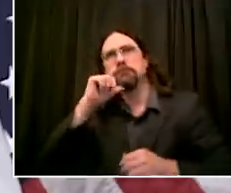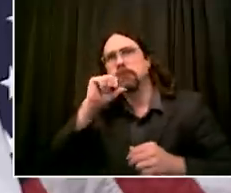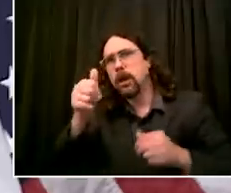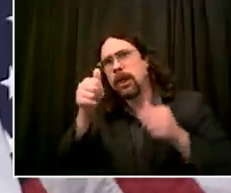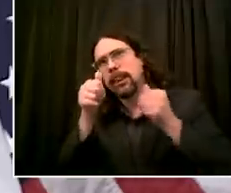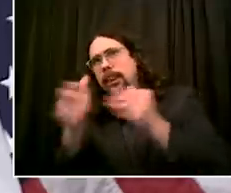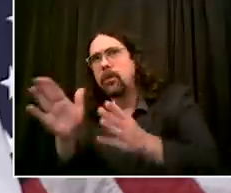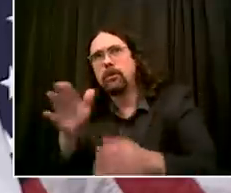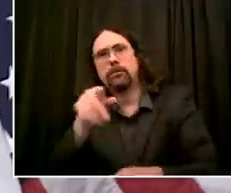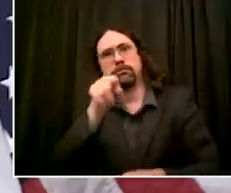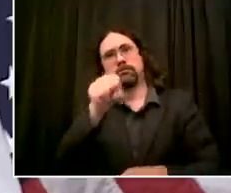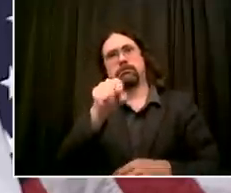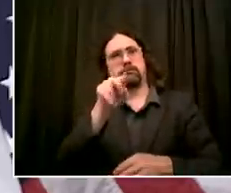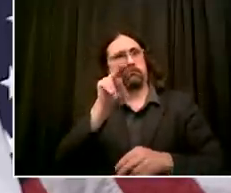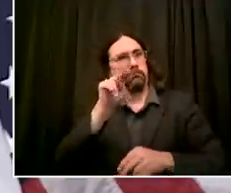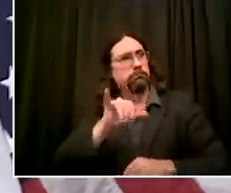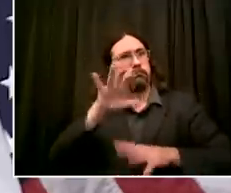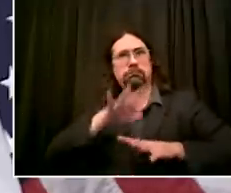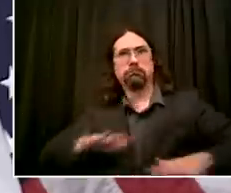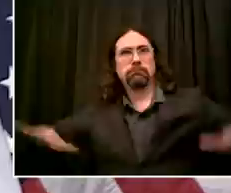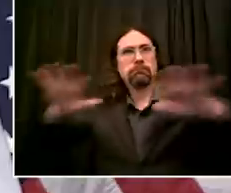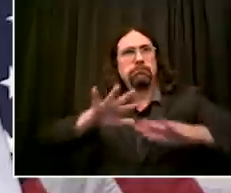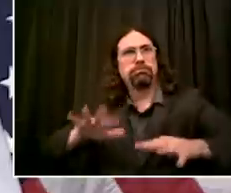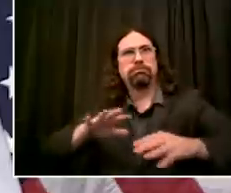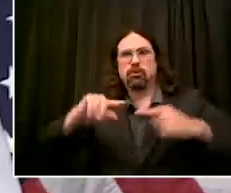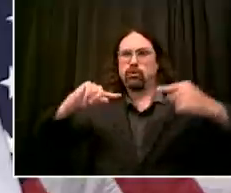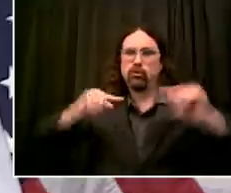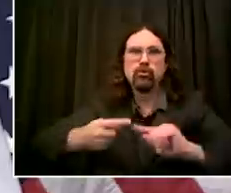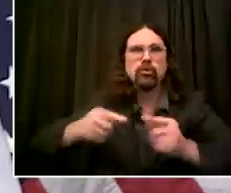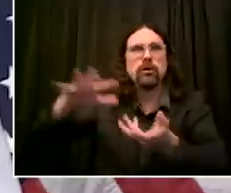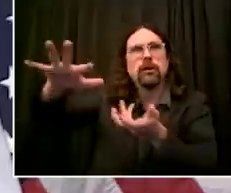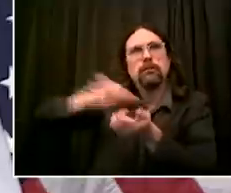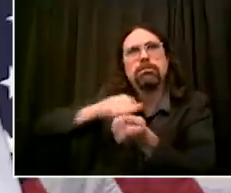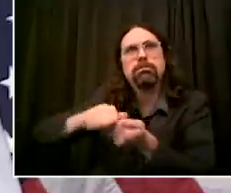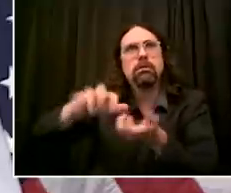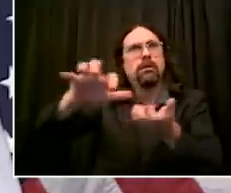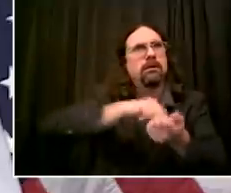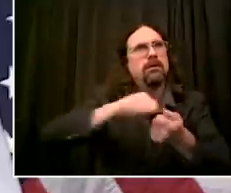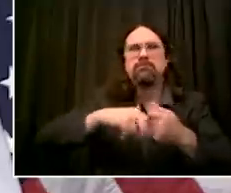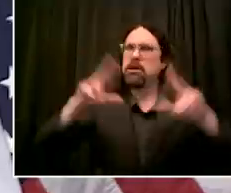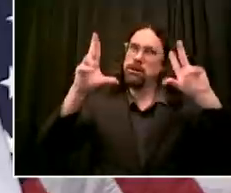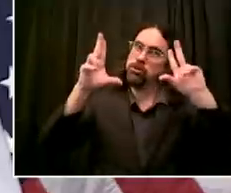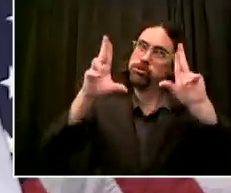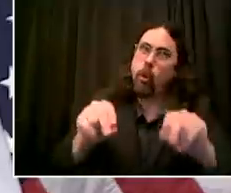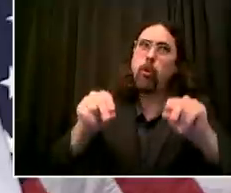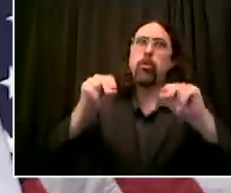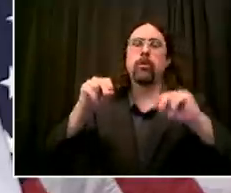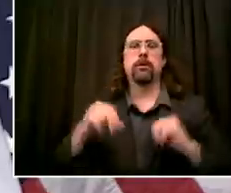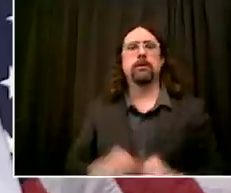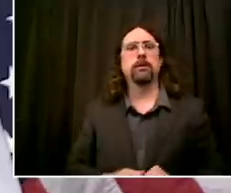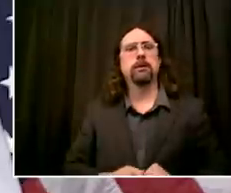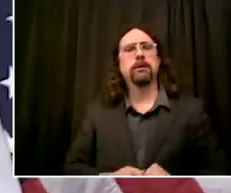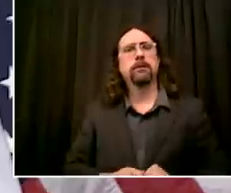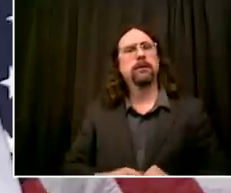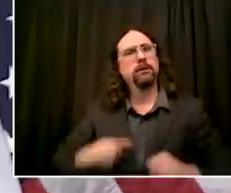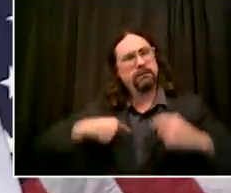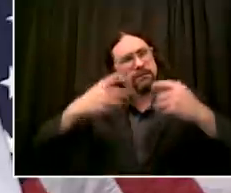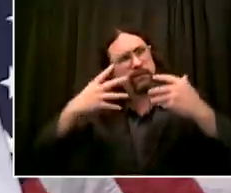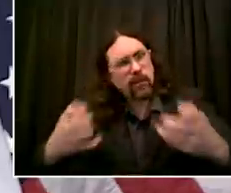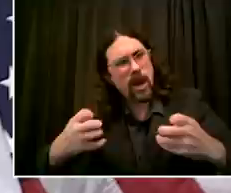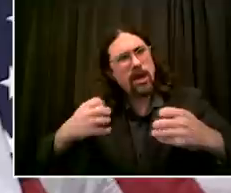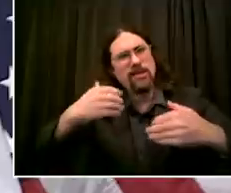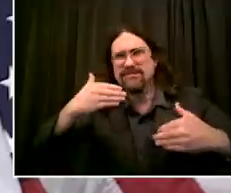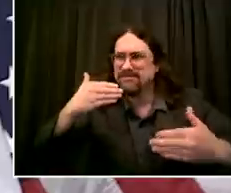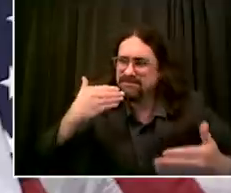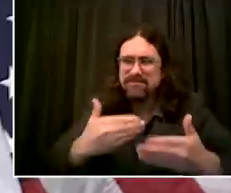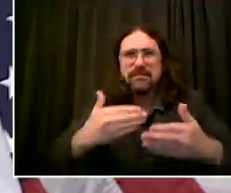store owners want to come back. Every time you want to tell the story of what's wrong with New York City, I'm going to tell the story of what's right with New York City. And every time you want